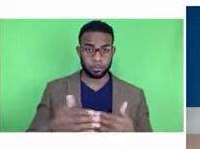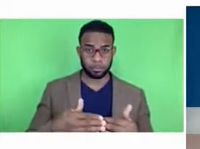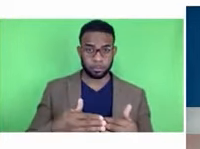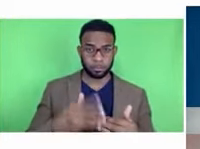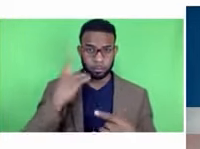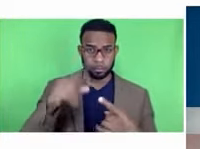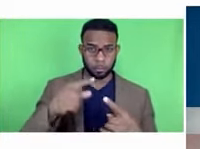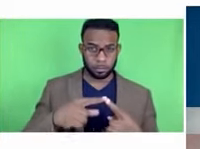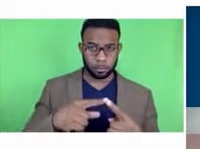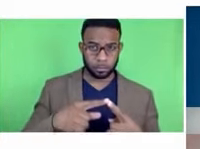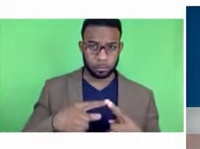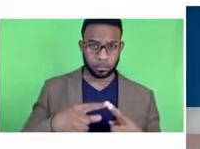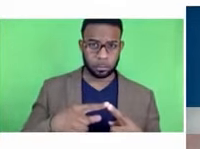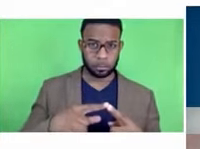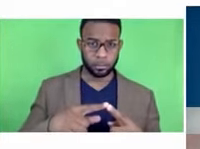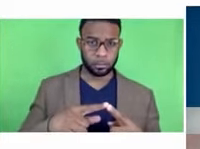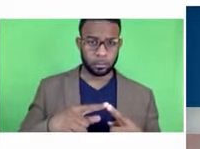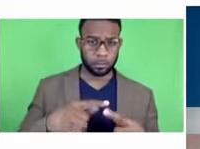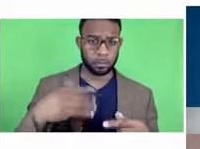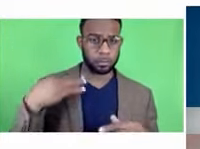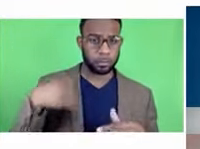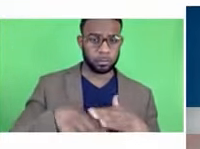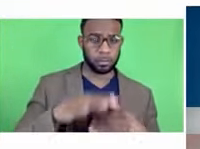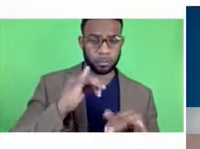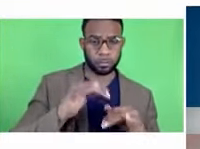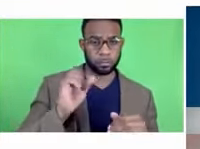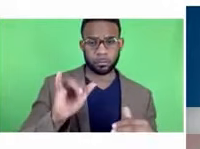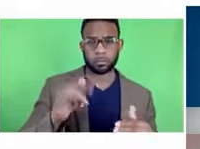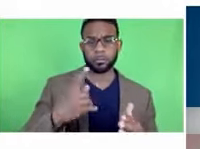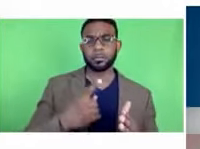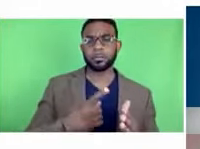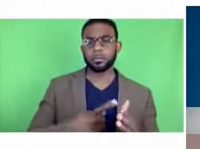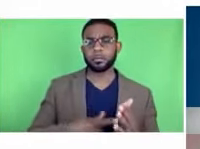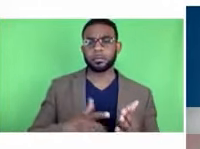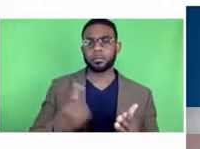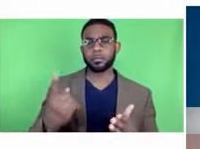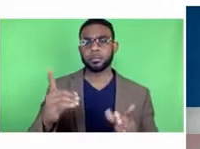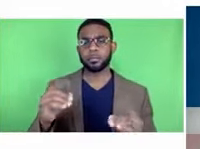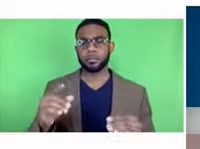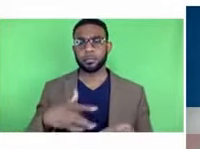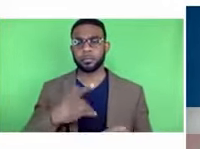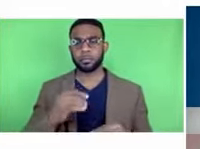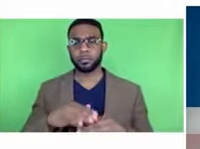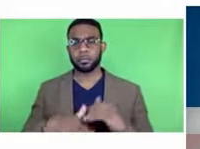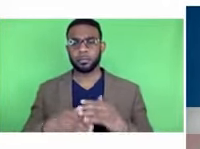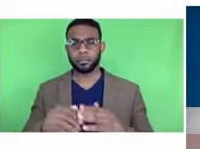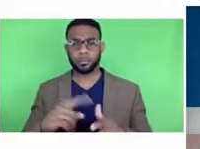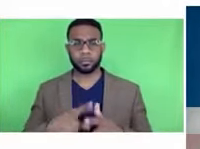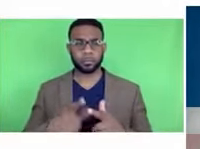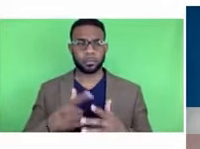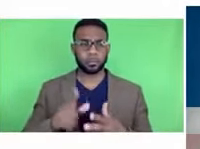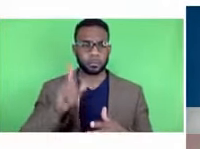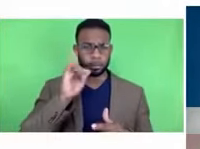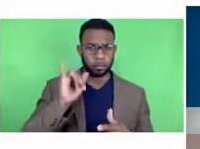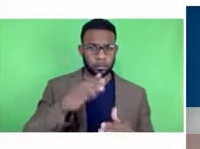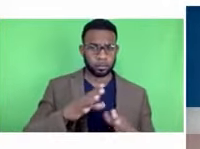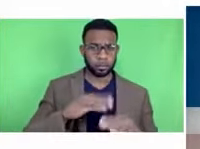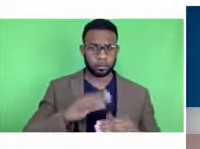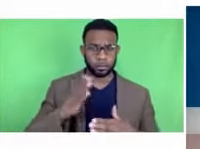about applying or going for an interview. So like, what might somebody do to feel a little bit more comfortable, or what does that look like on the receiving